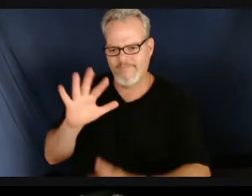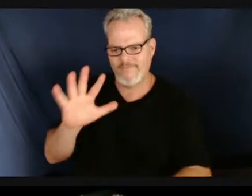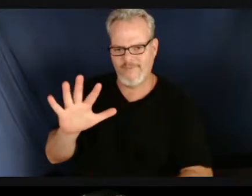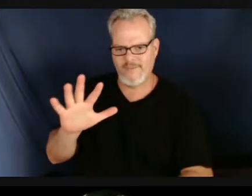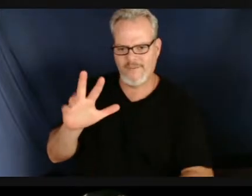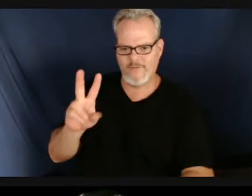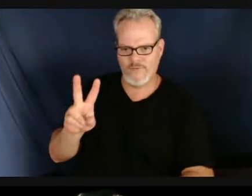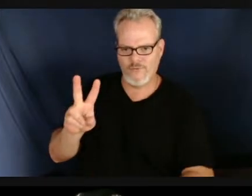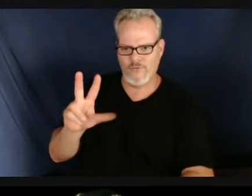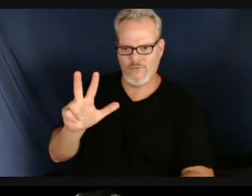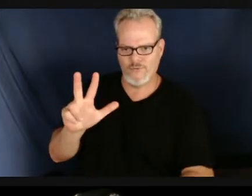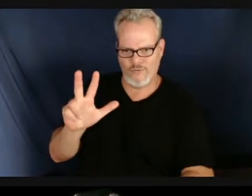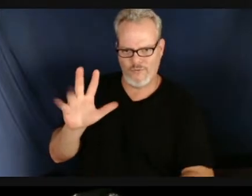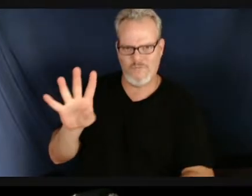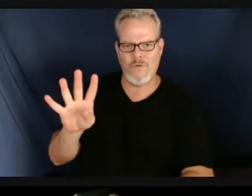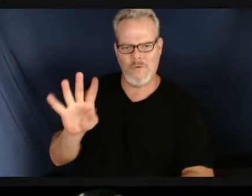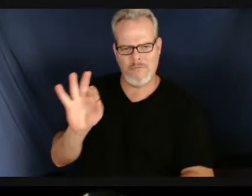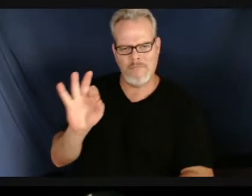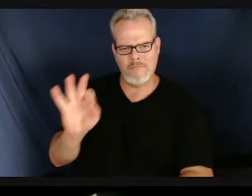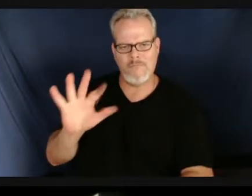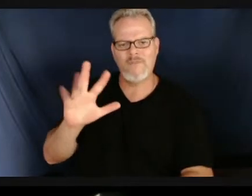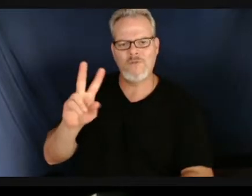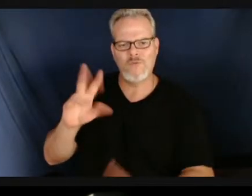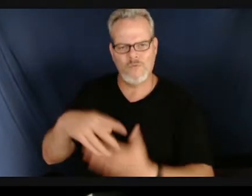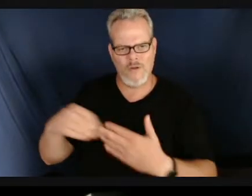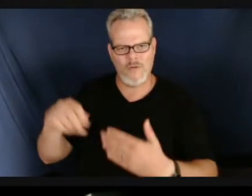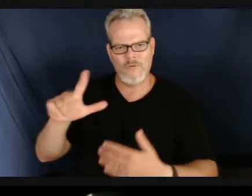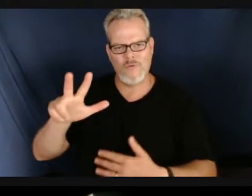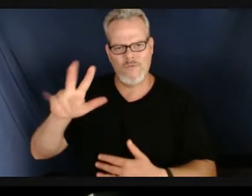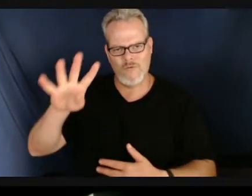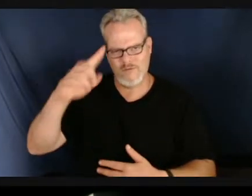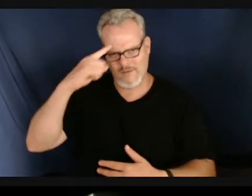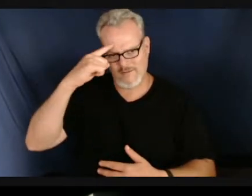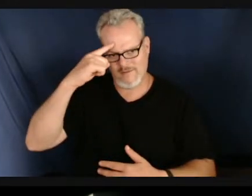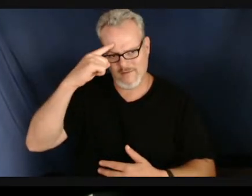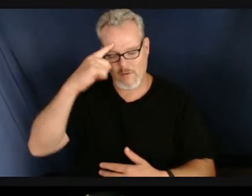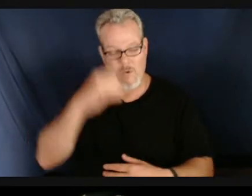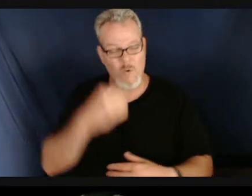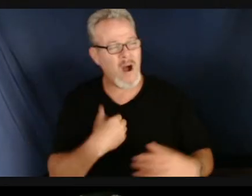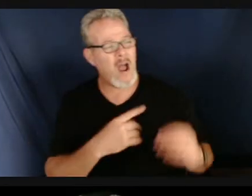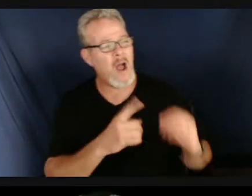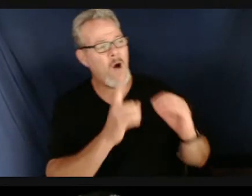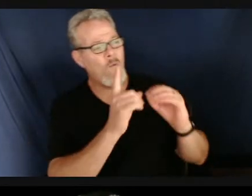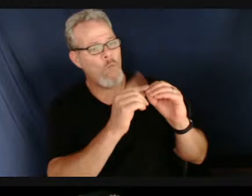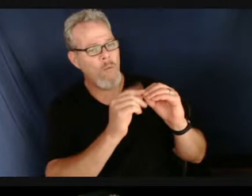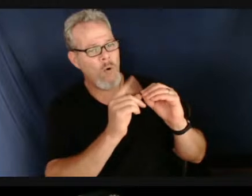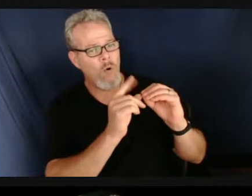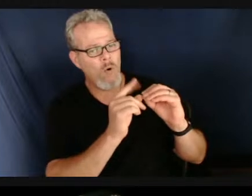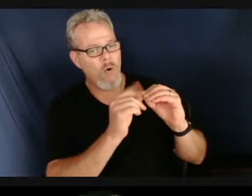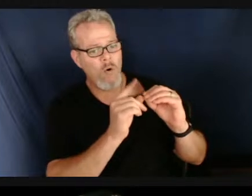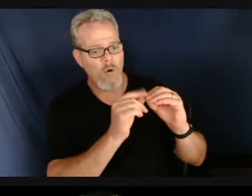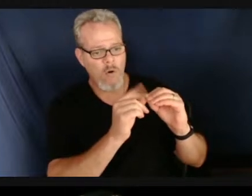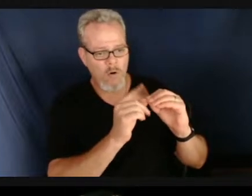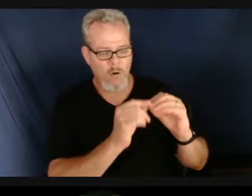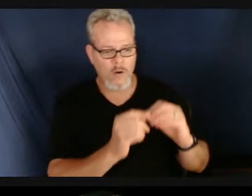All right. So thank you, everybody. And I got one more. One more. What am I missing? We got one more.